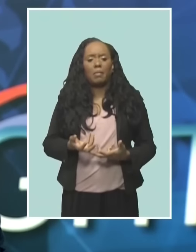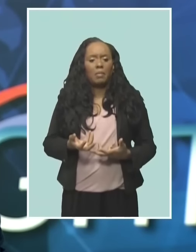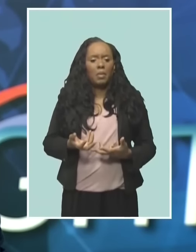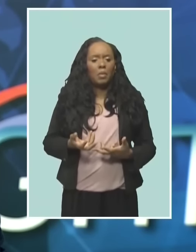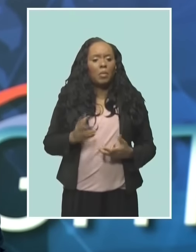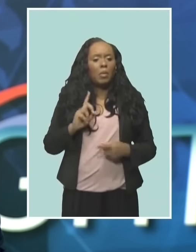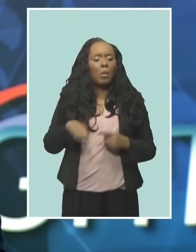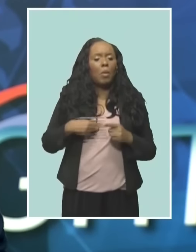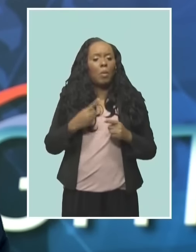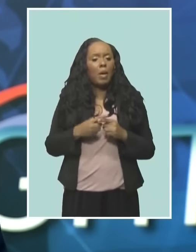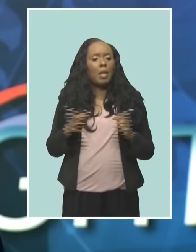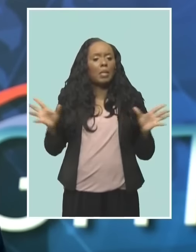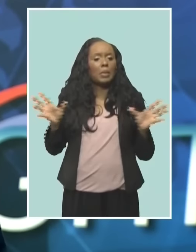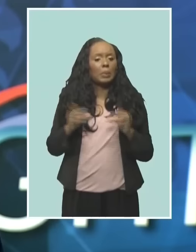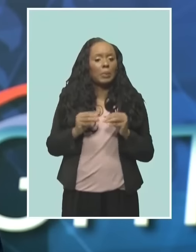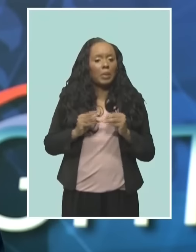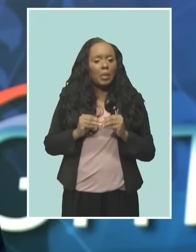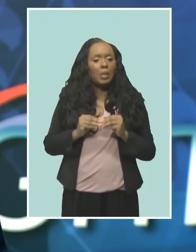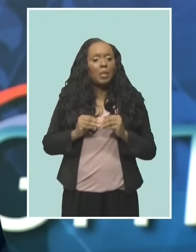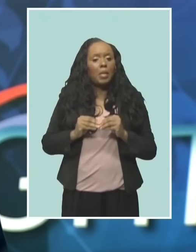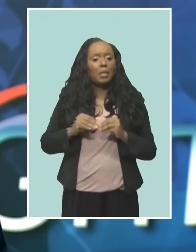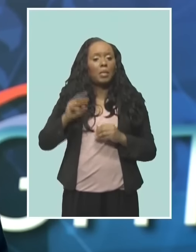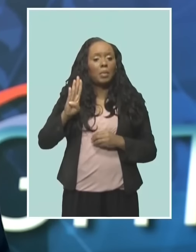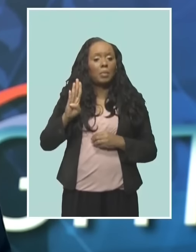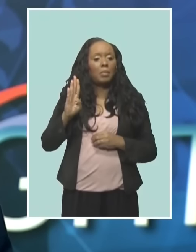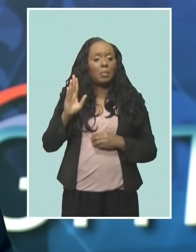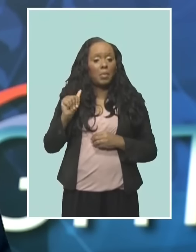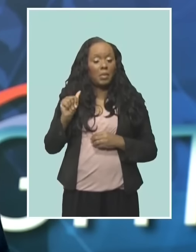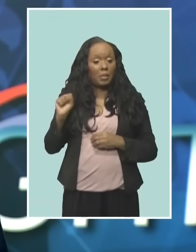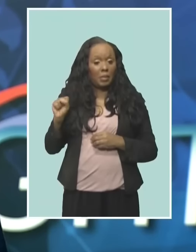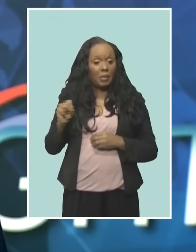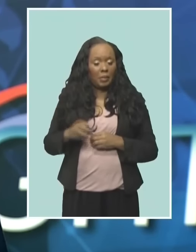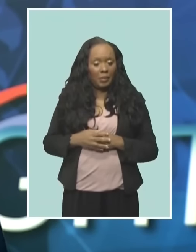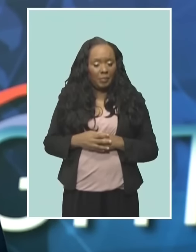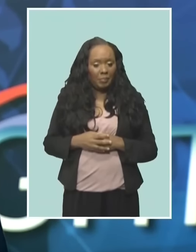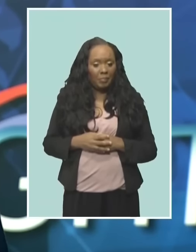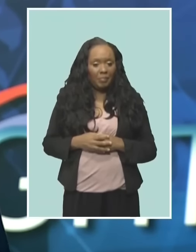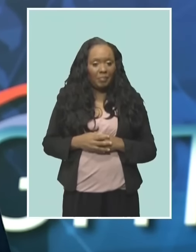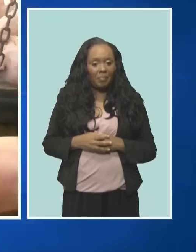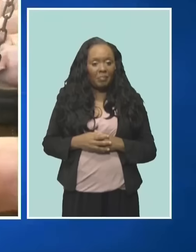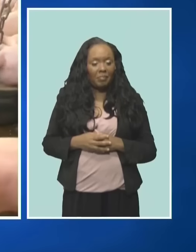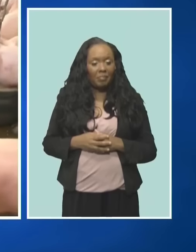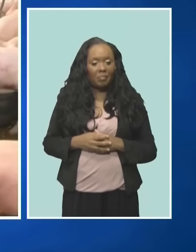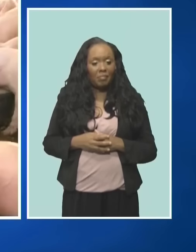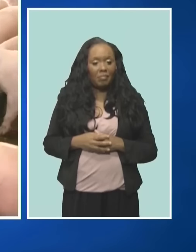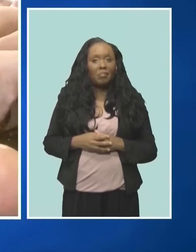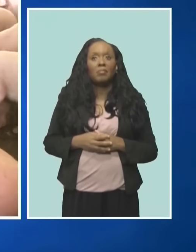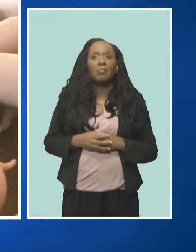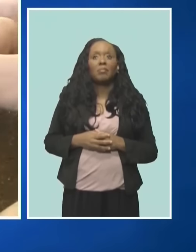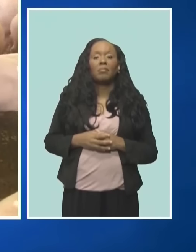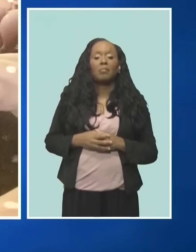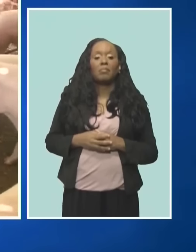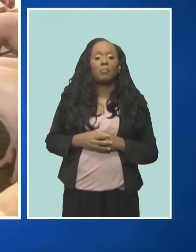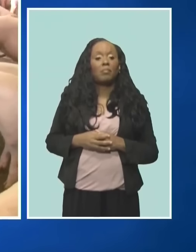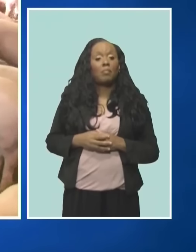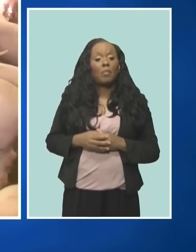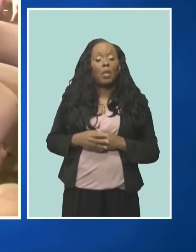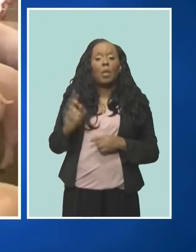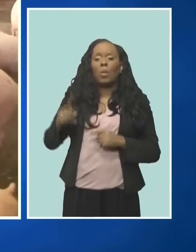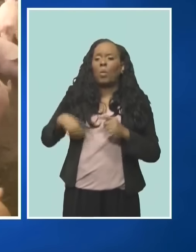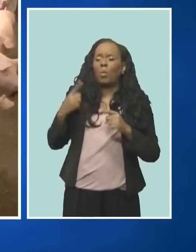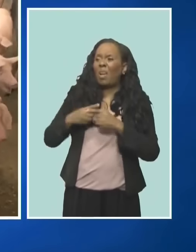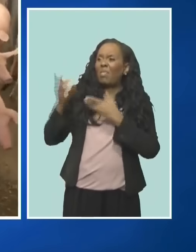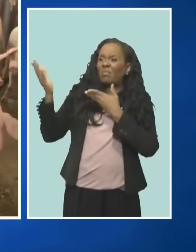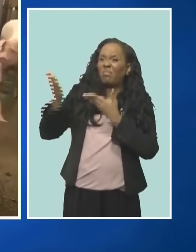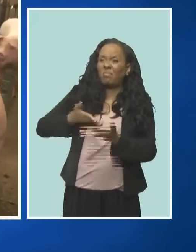of the Barbados Agricultural Society. Trevor Thorpe was there. The importation of pork and the change of